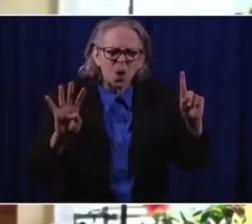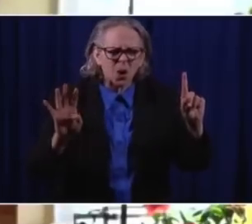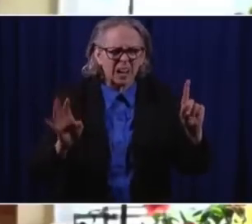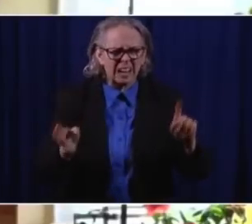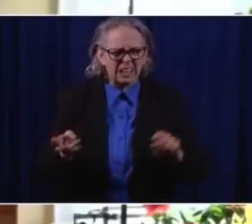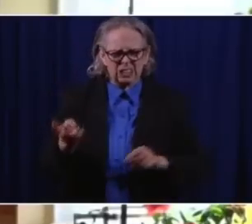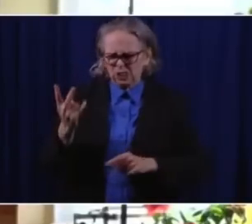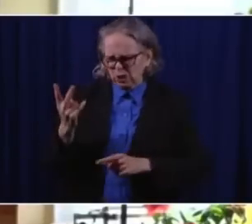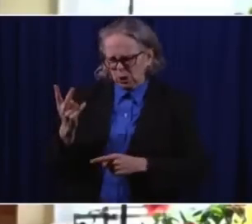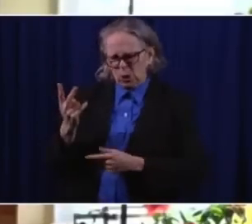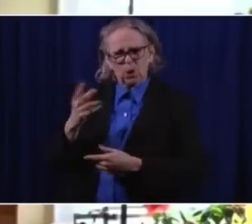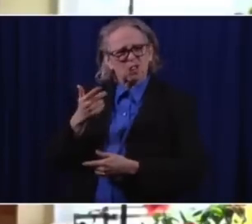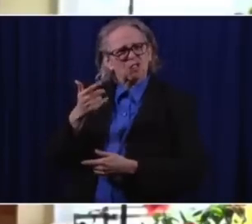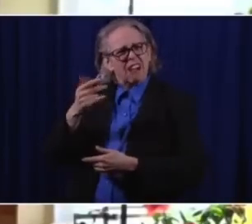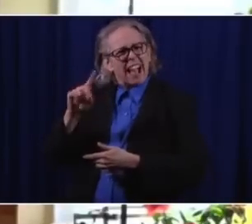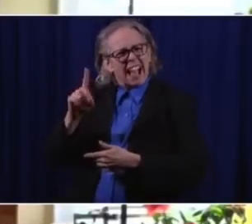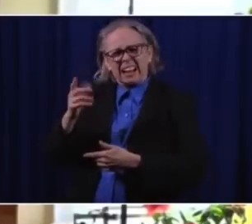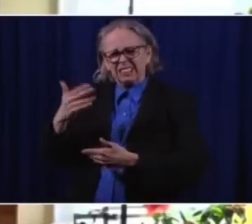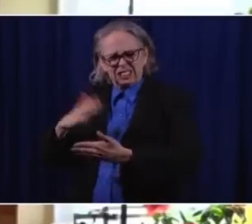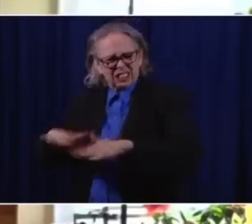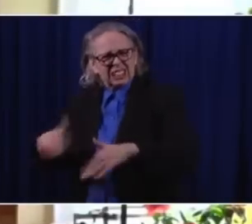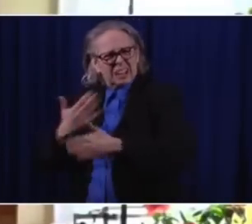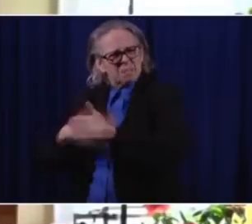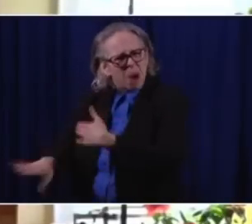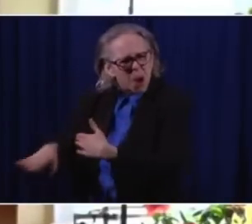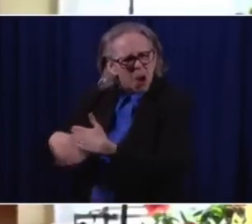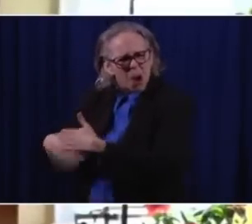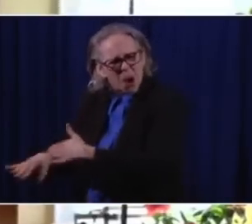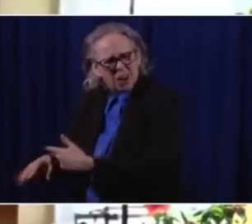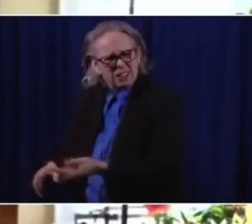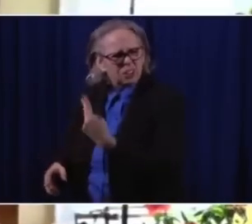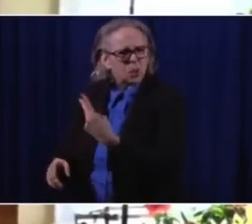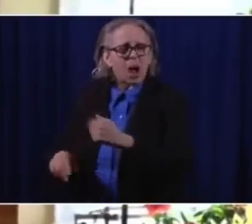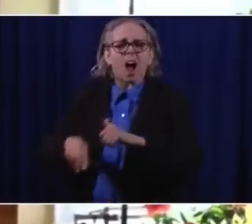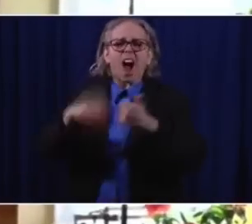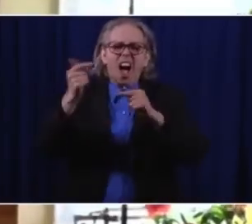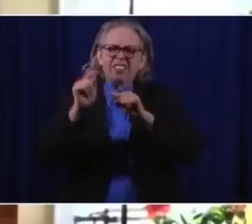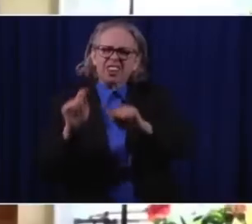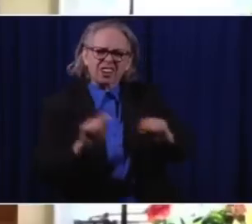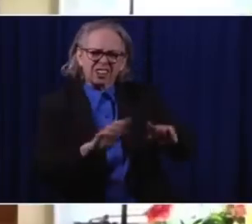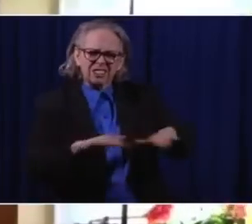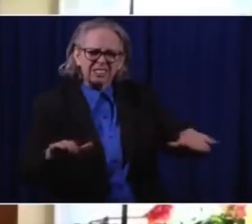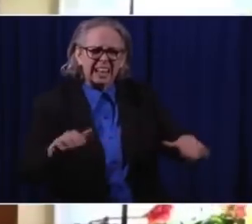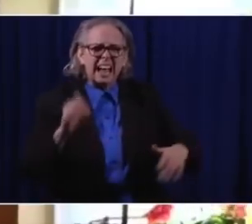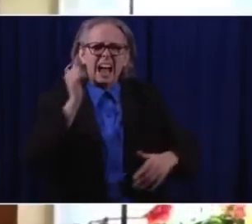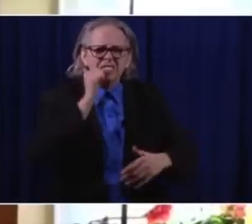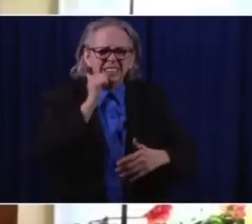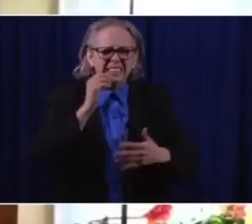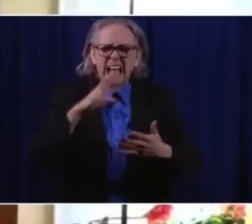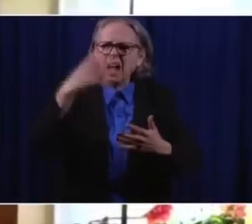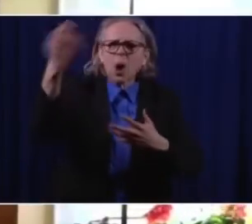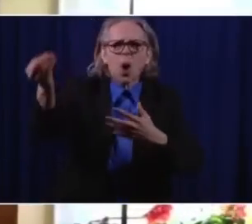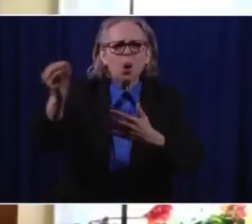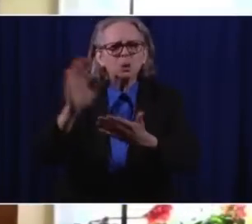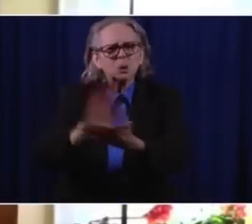got our other grandkids go to school every day with lots and lots of kids.